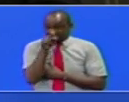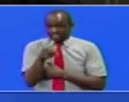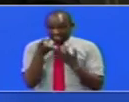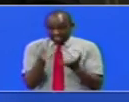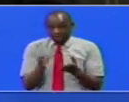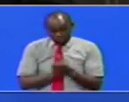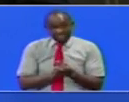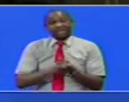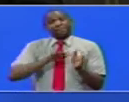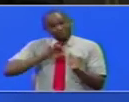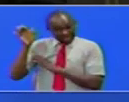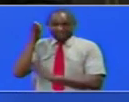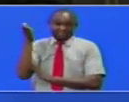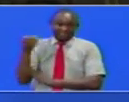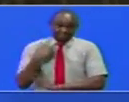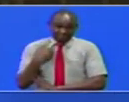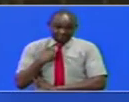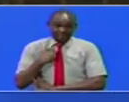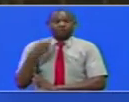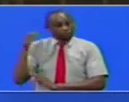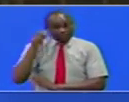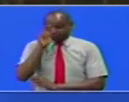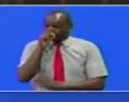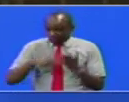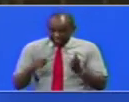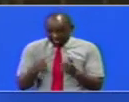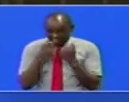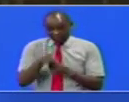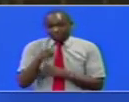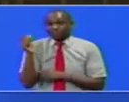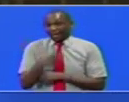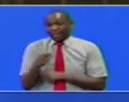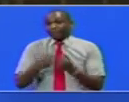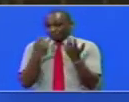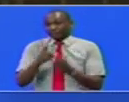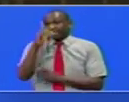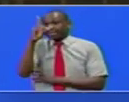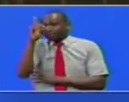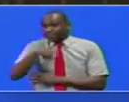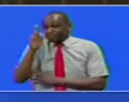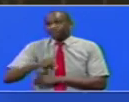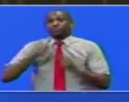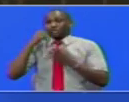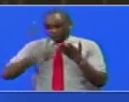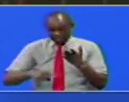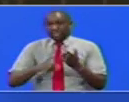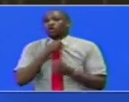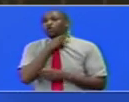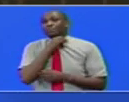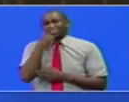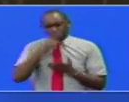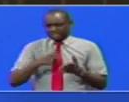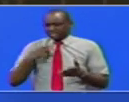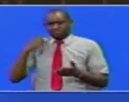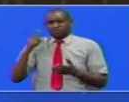now attracting national attention. We saw early this month the Director of Public Prosecution come out and complain that he was